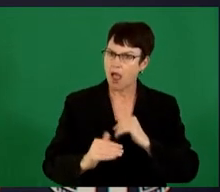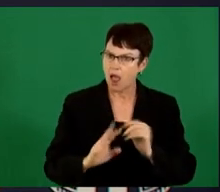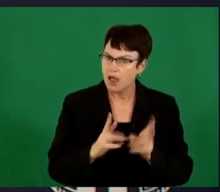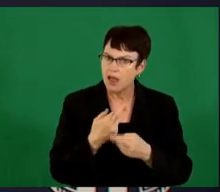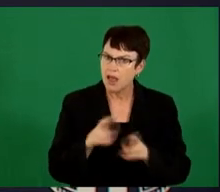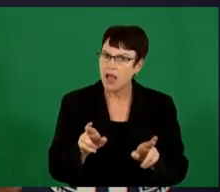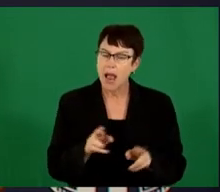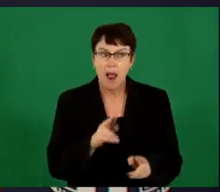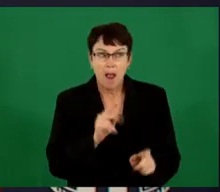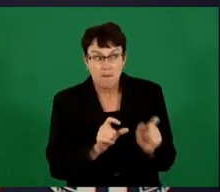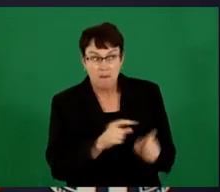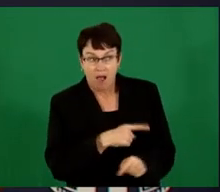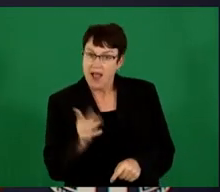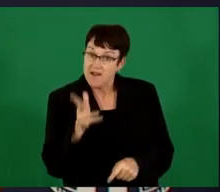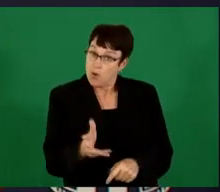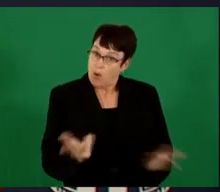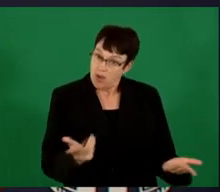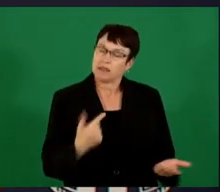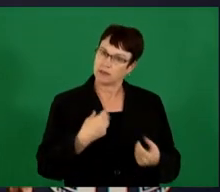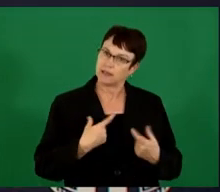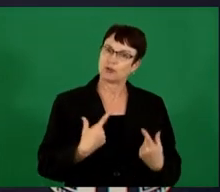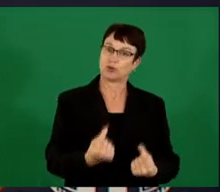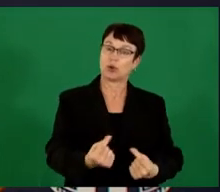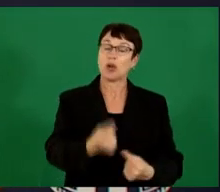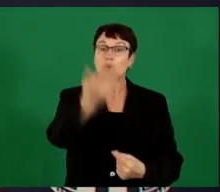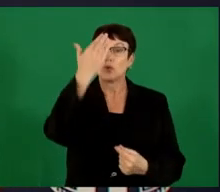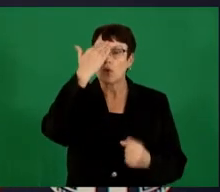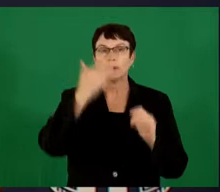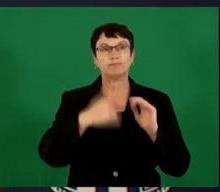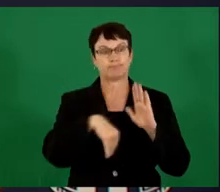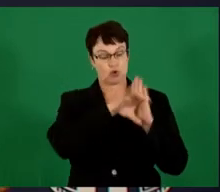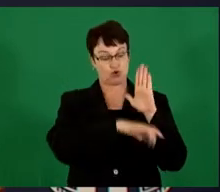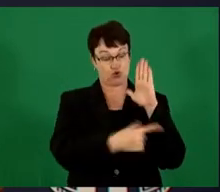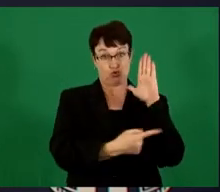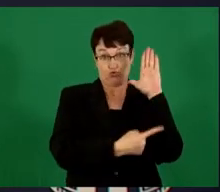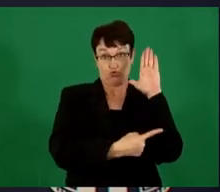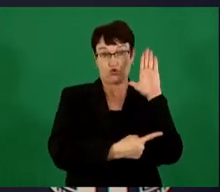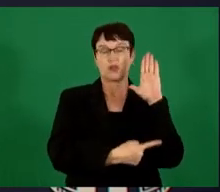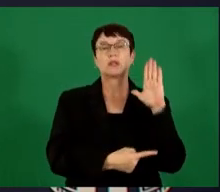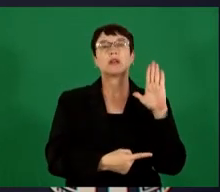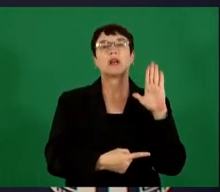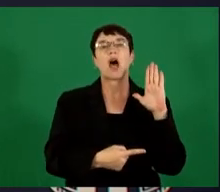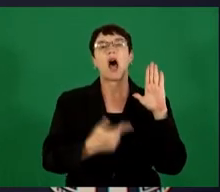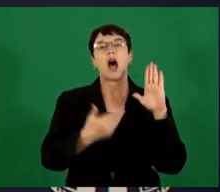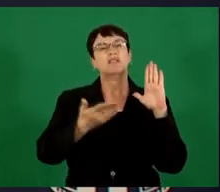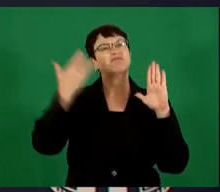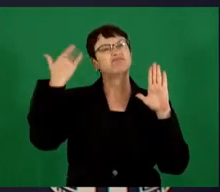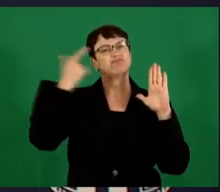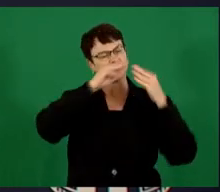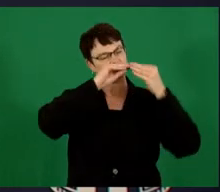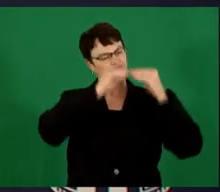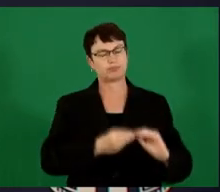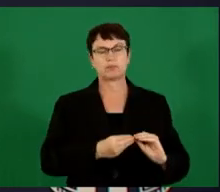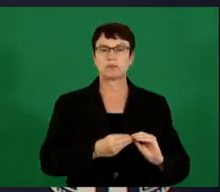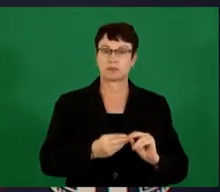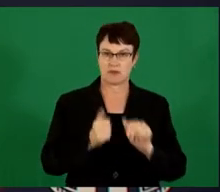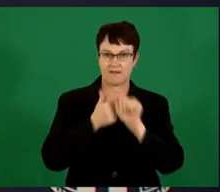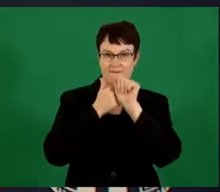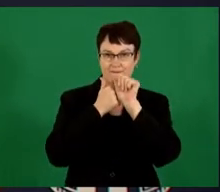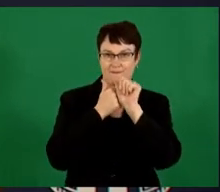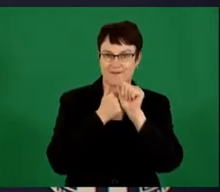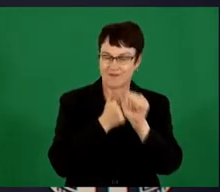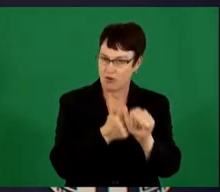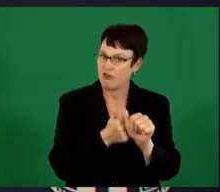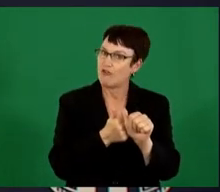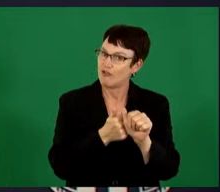when the constitution was written, the constitution must comply with a certain number of constitutional principles. And